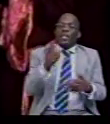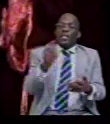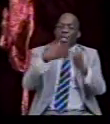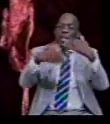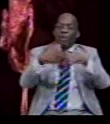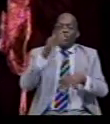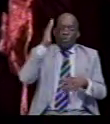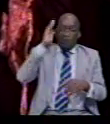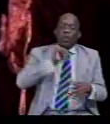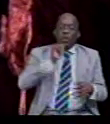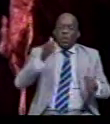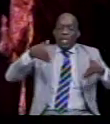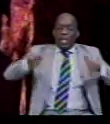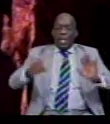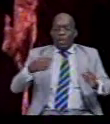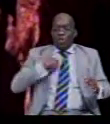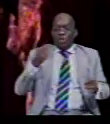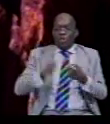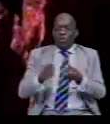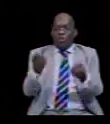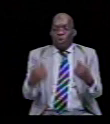so therefore, I shall not die.